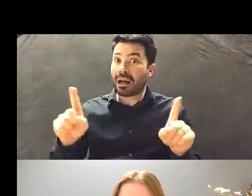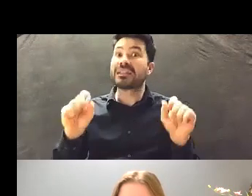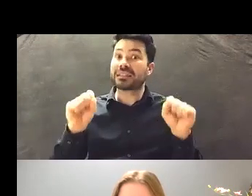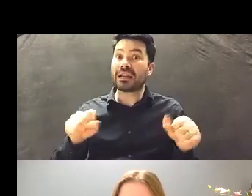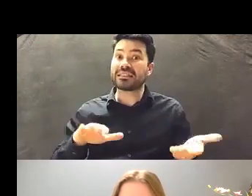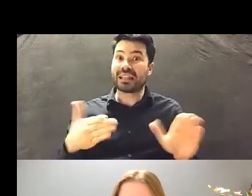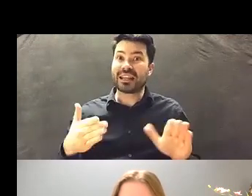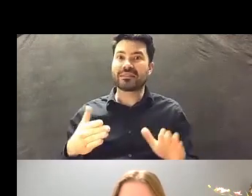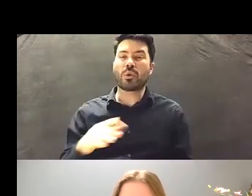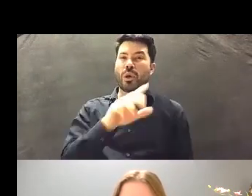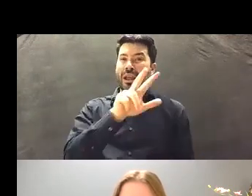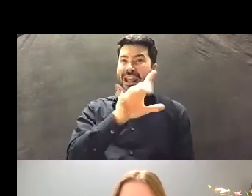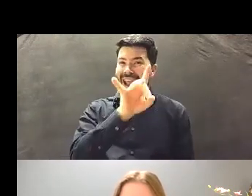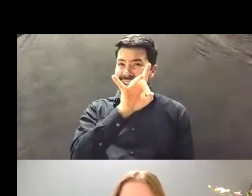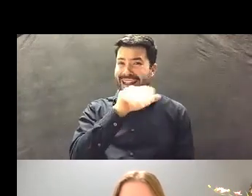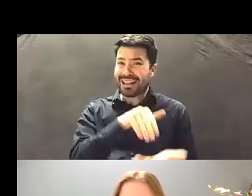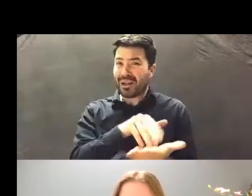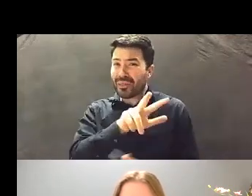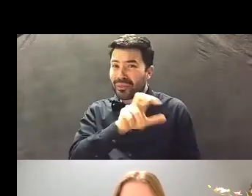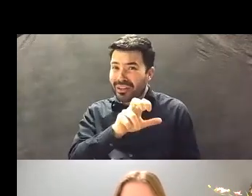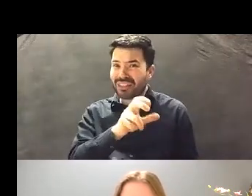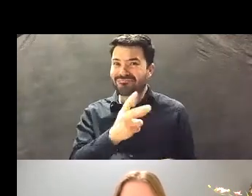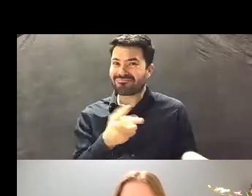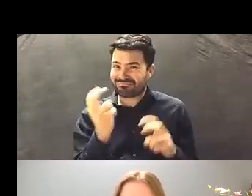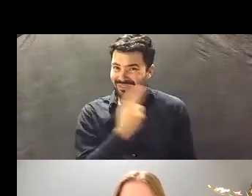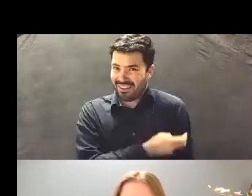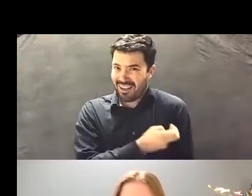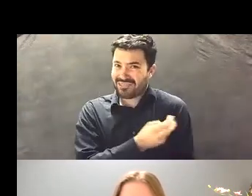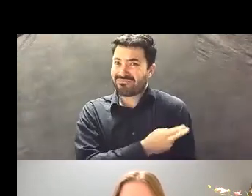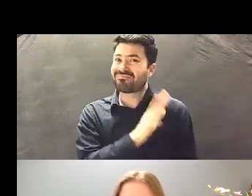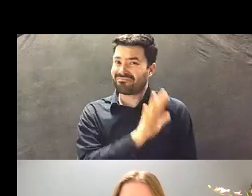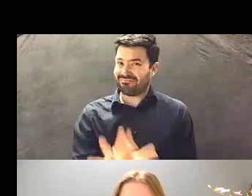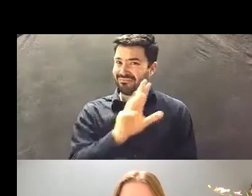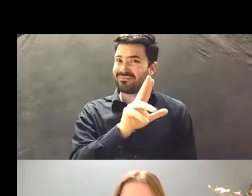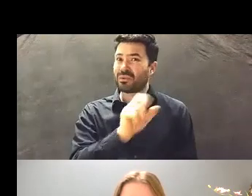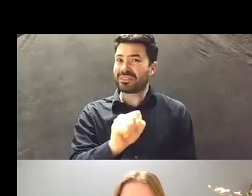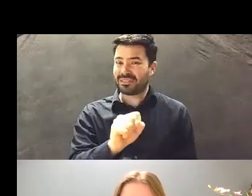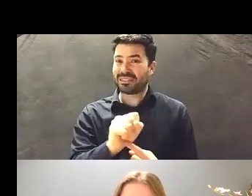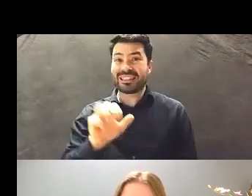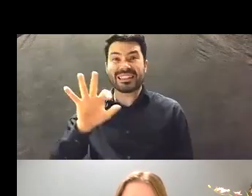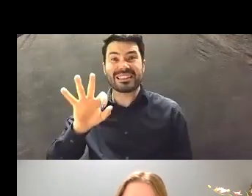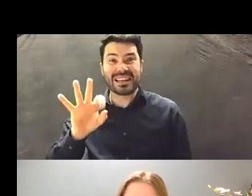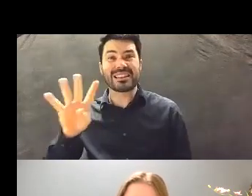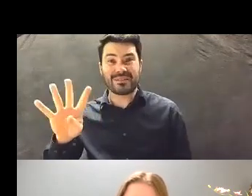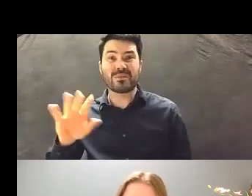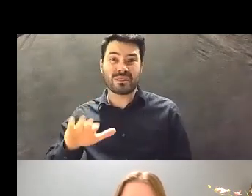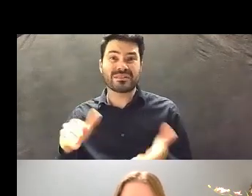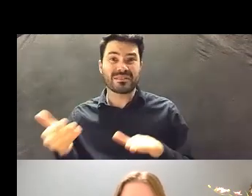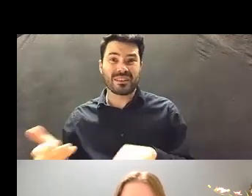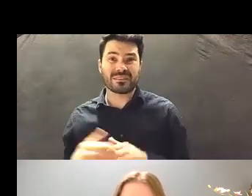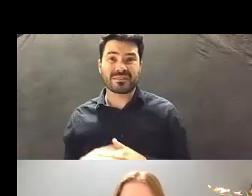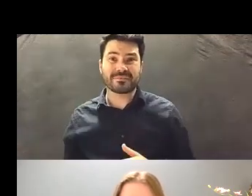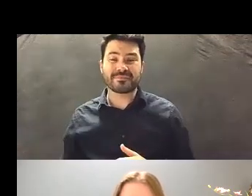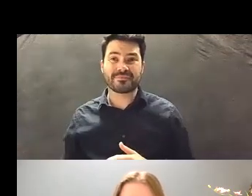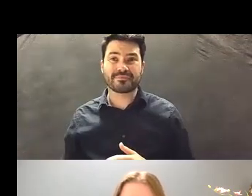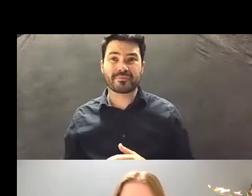8,300 hospitalizations of children in this age group across the US, and at least 94 deaths. Hospitalization rates